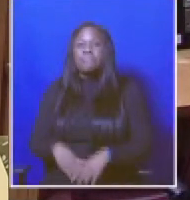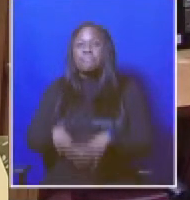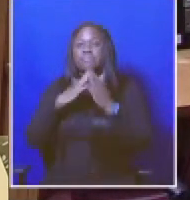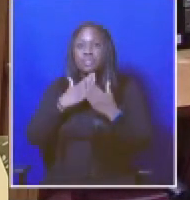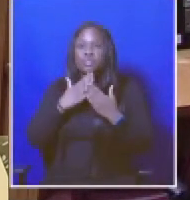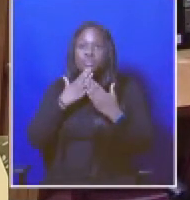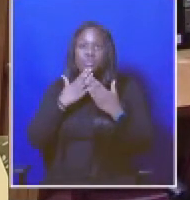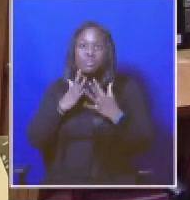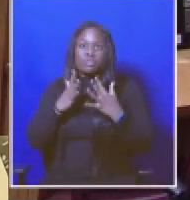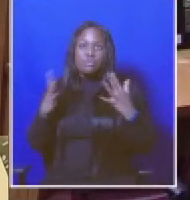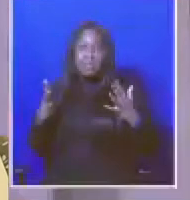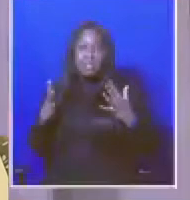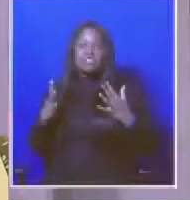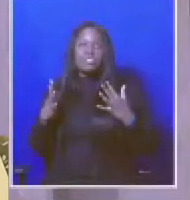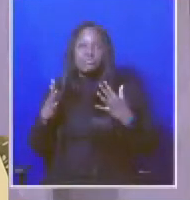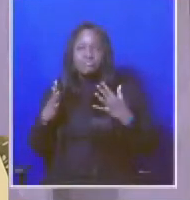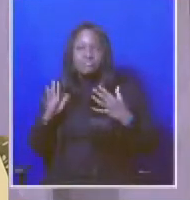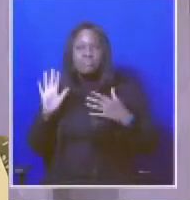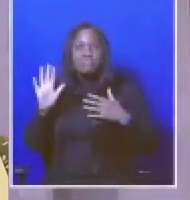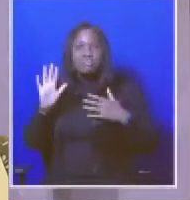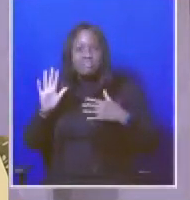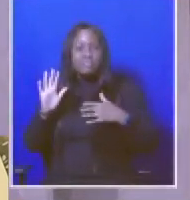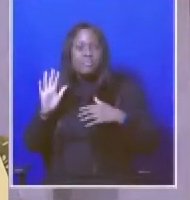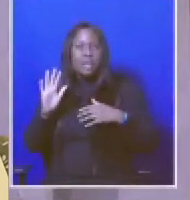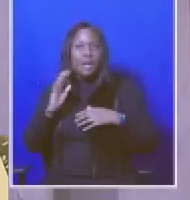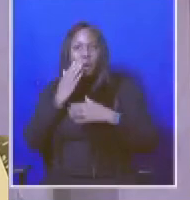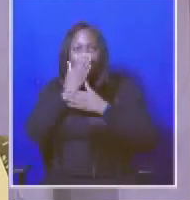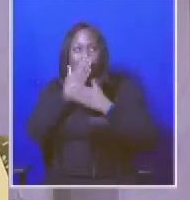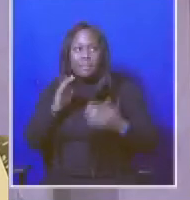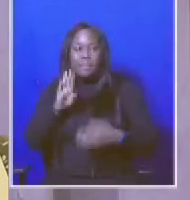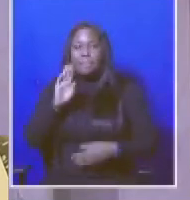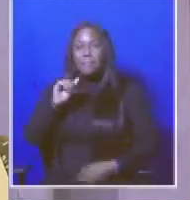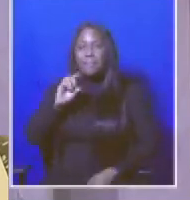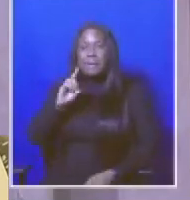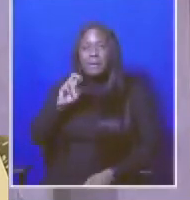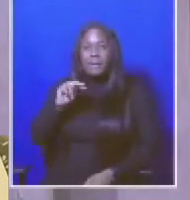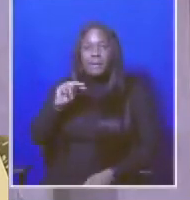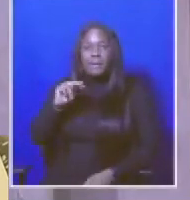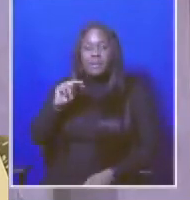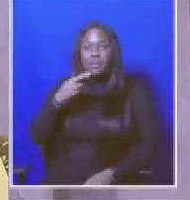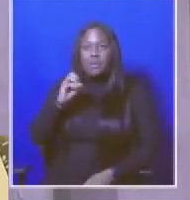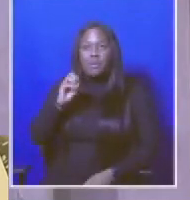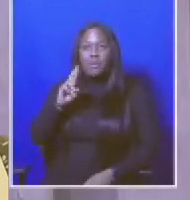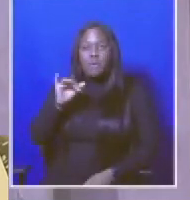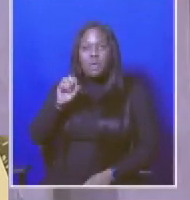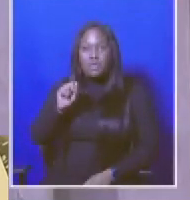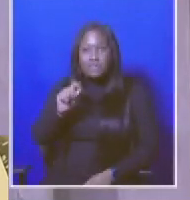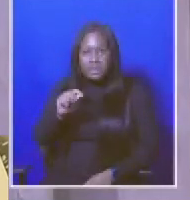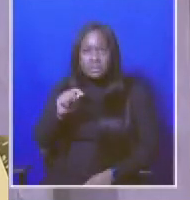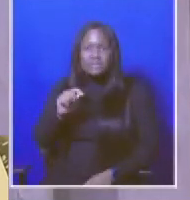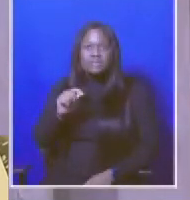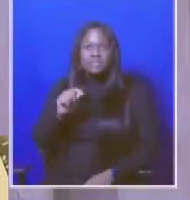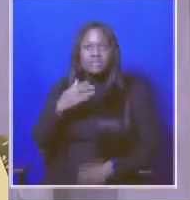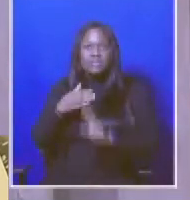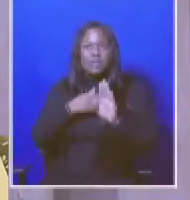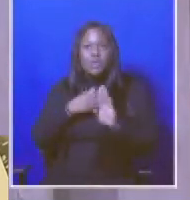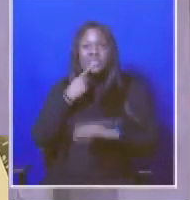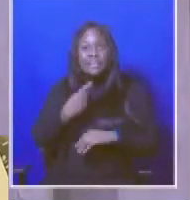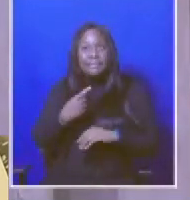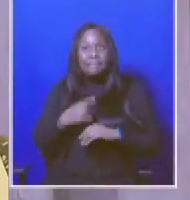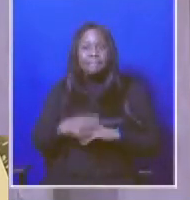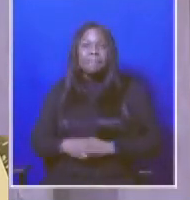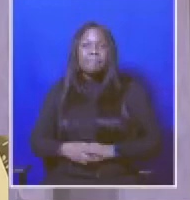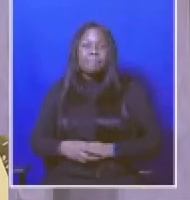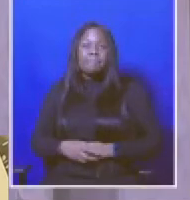Honorable Chairperson. Honorable Badenos, as I said earlier, as a